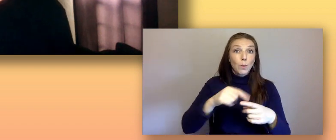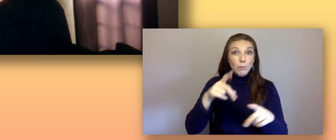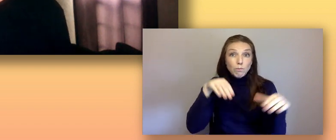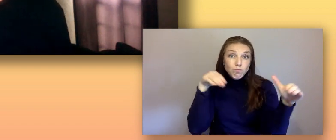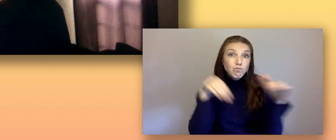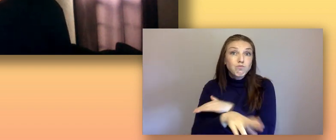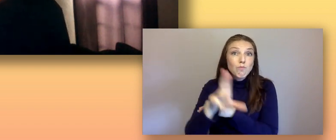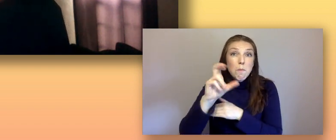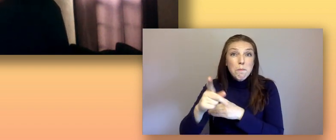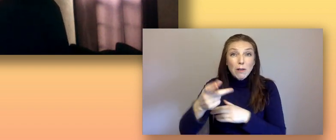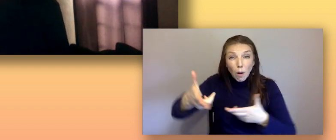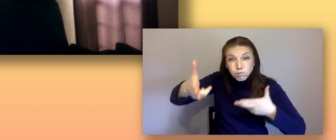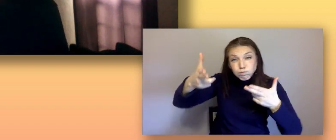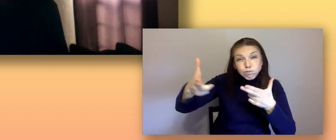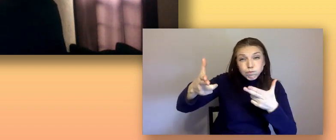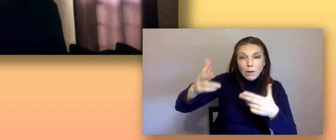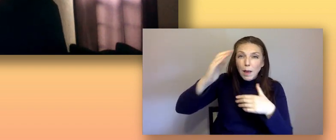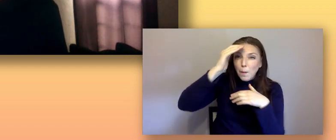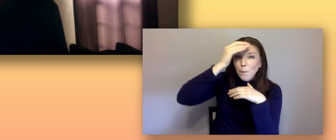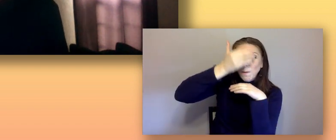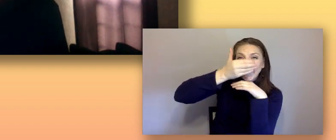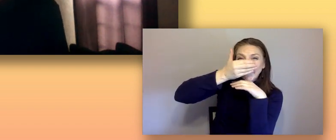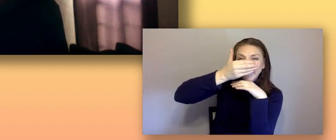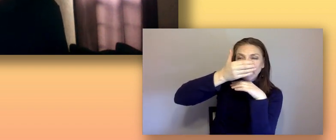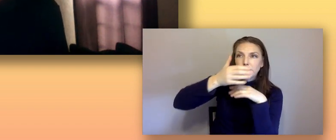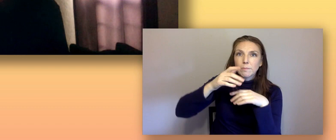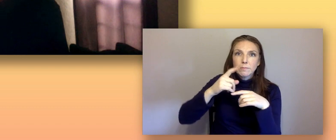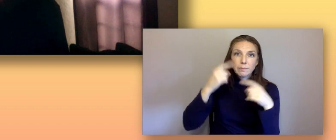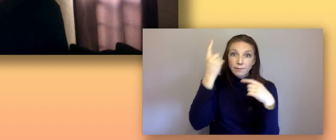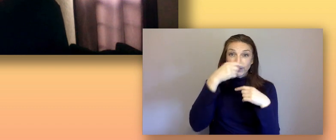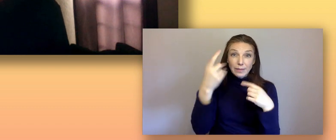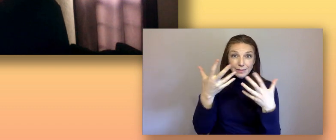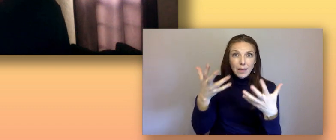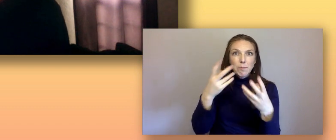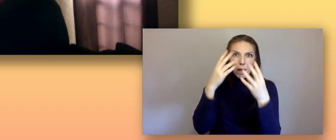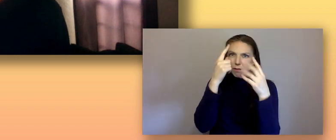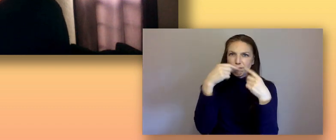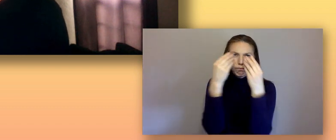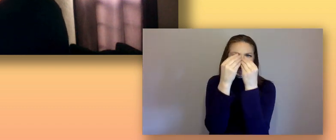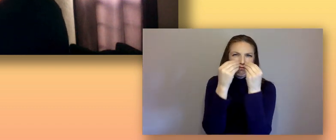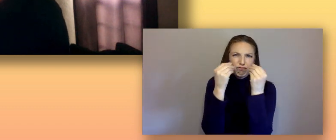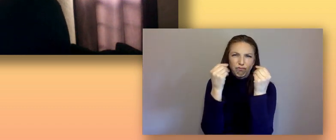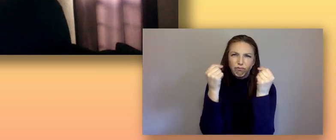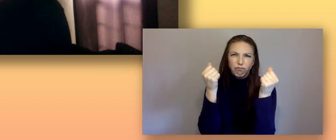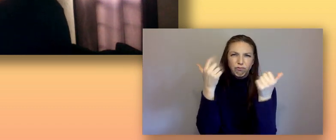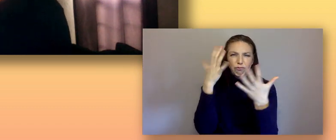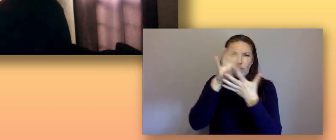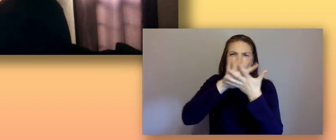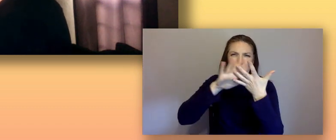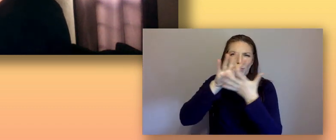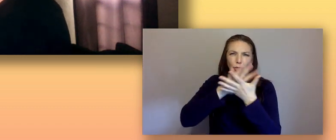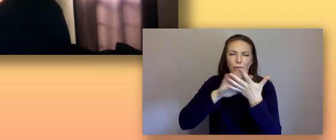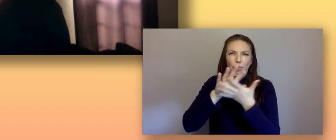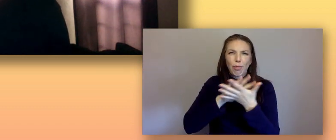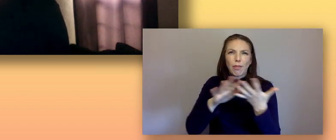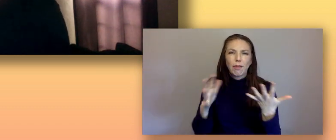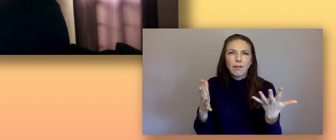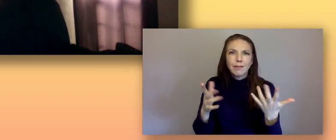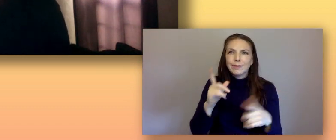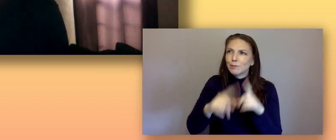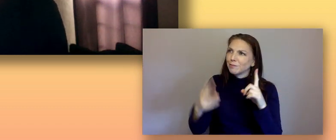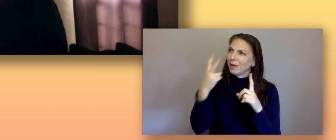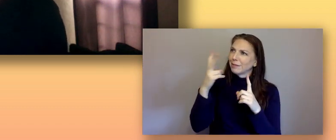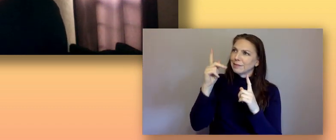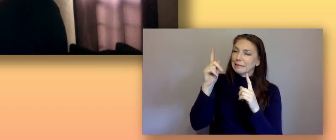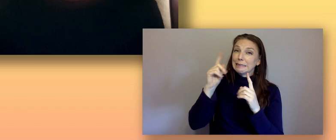so they put pantyhose over their face, the face is still there, but the features have melted away. Like a Mr. Potato Head, without